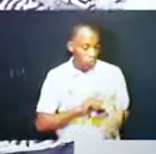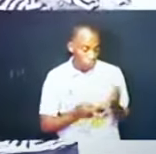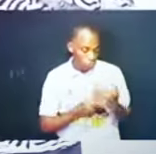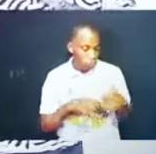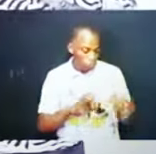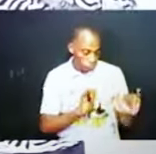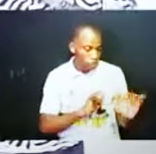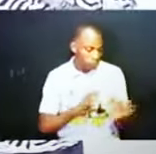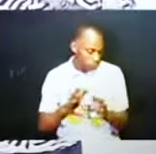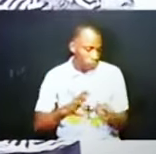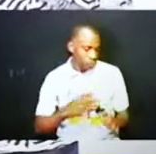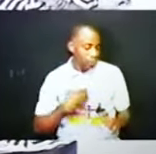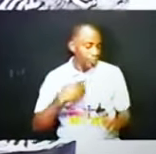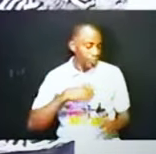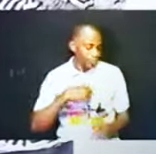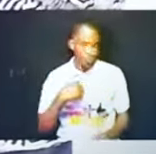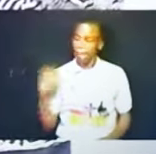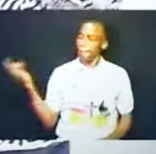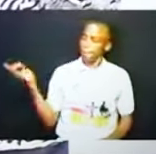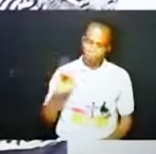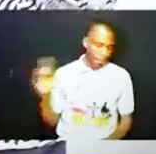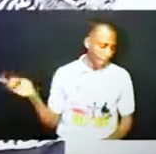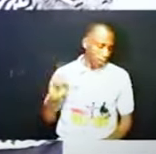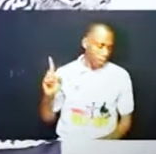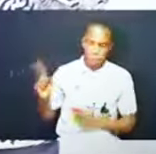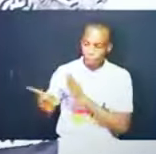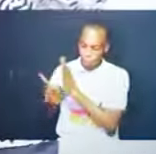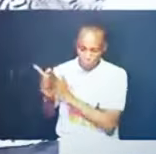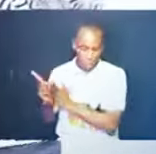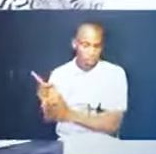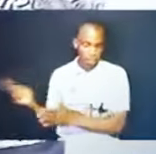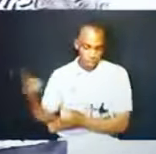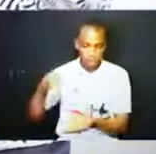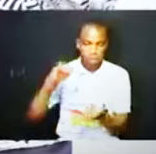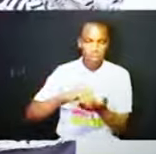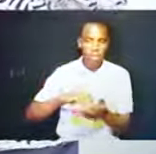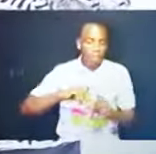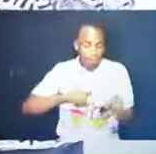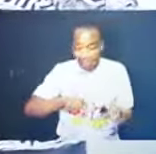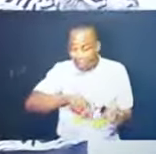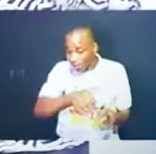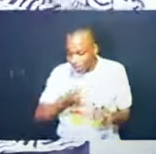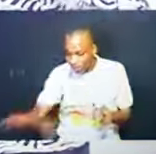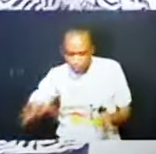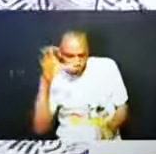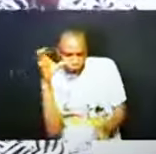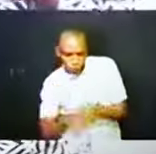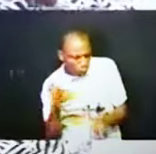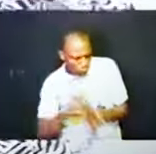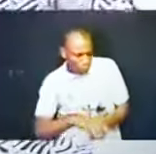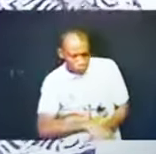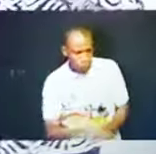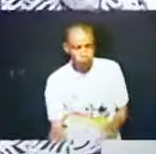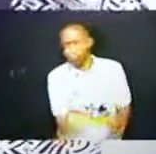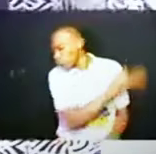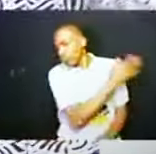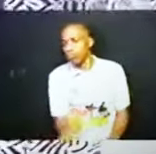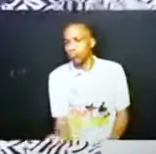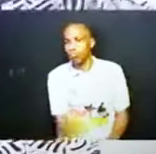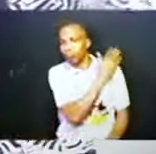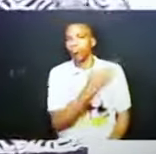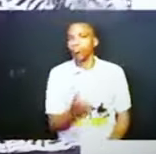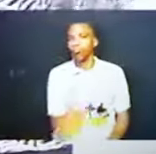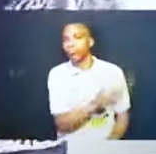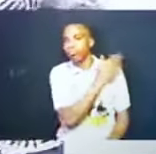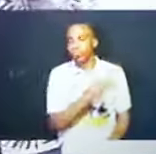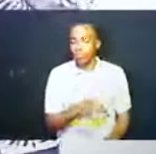will give some news. So after an hour, but the children in the house will force this one to go." I said, "You see, share many na mkasa wo odi amuntu